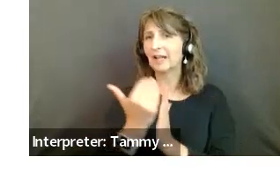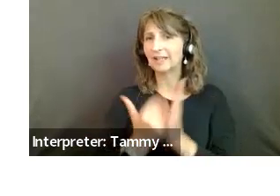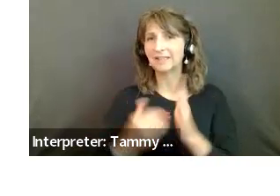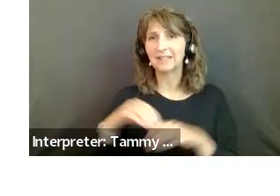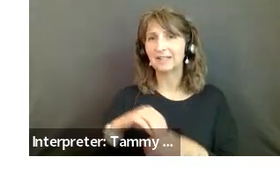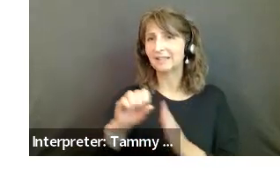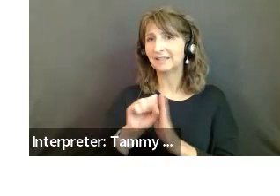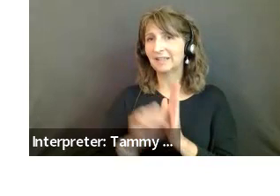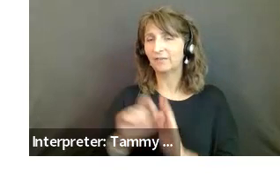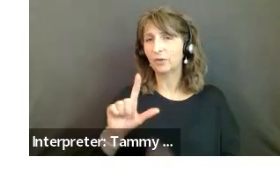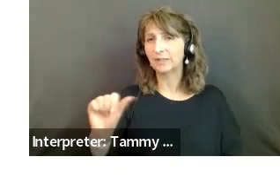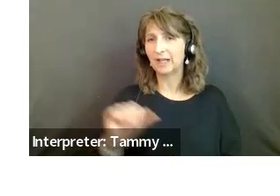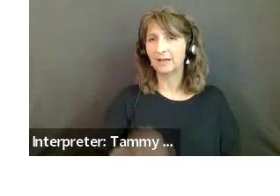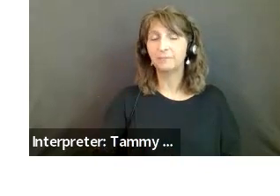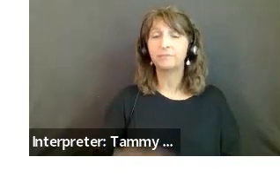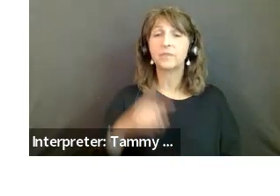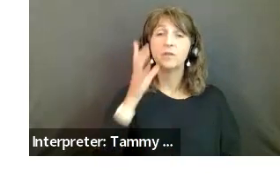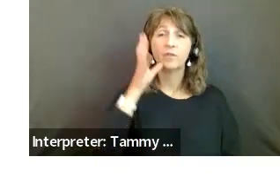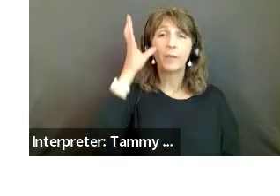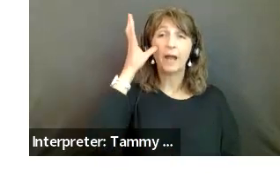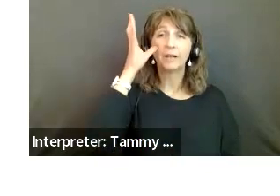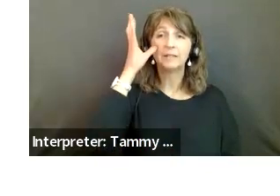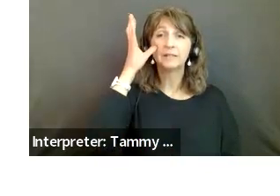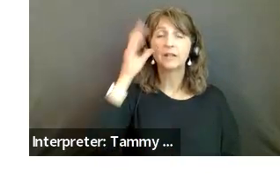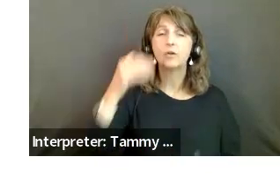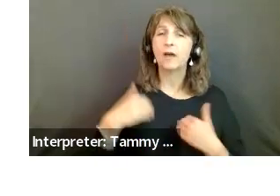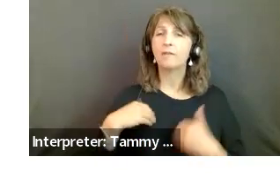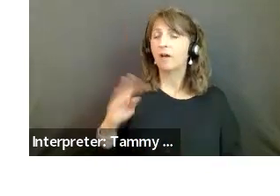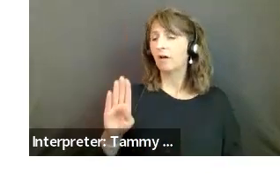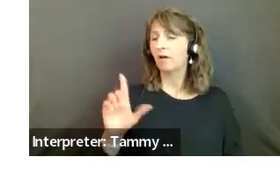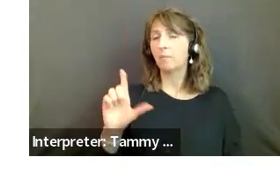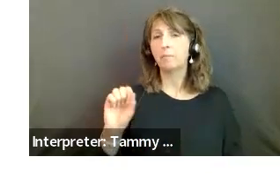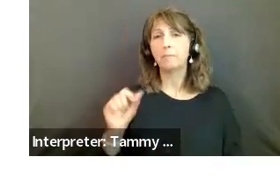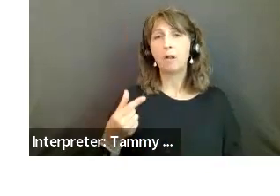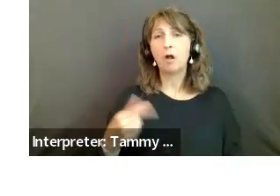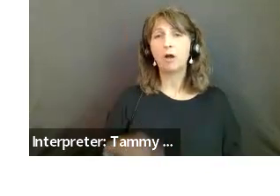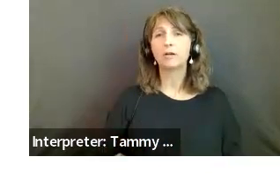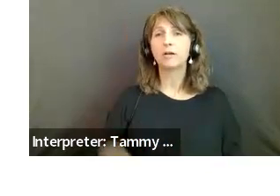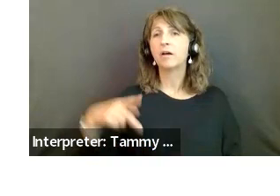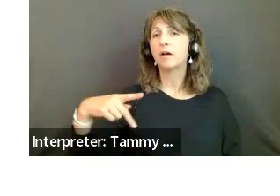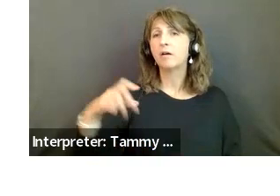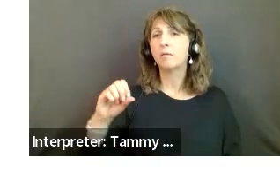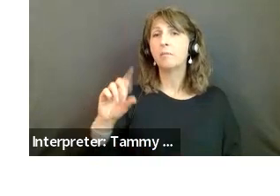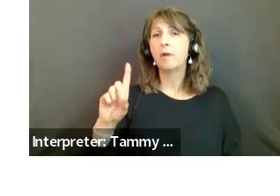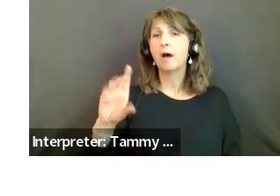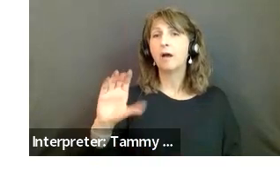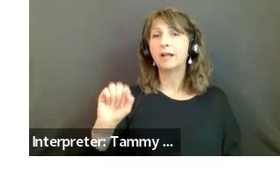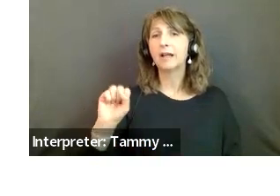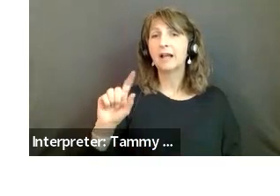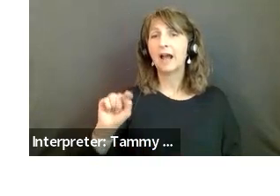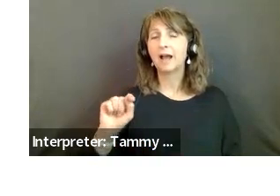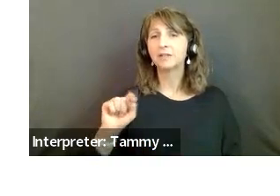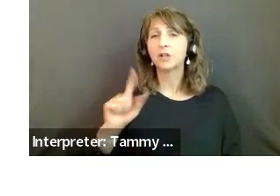Perspectives for Parents, we have blogs and podcasts. by parent, and also some